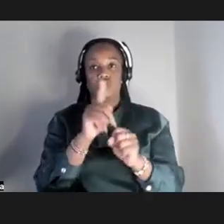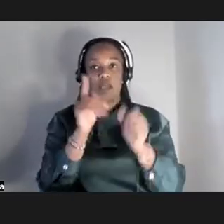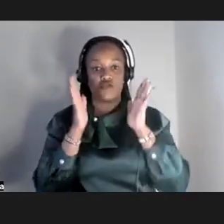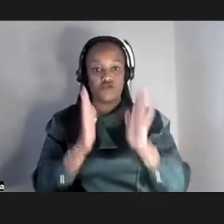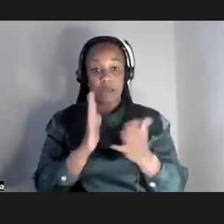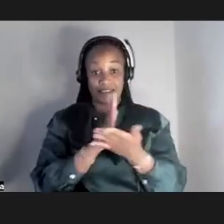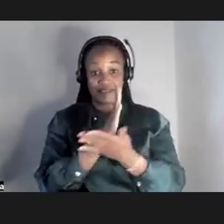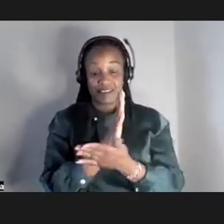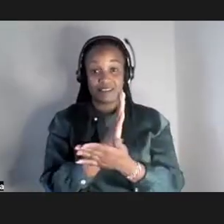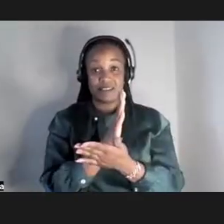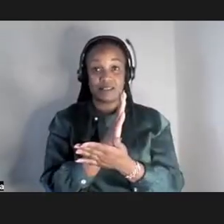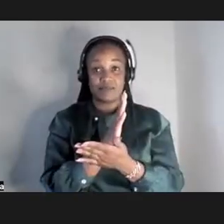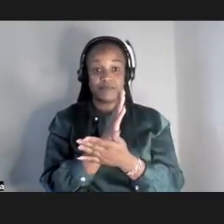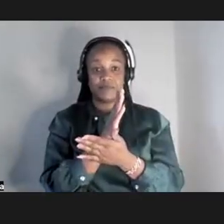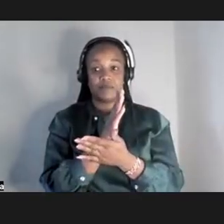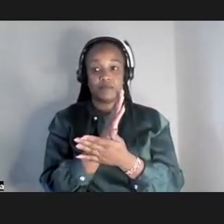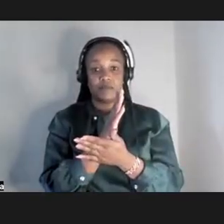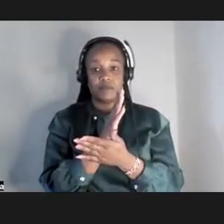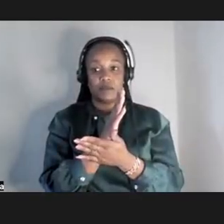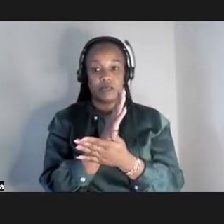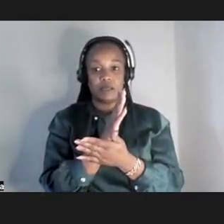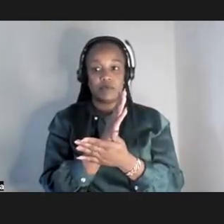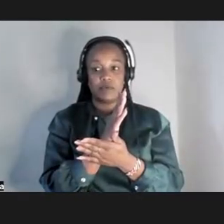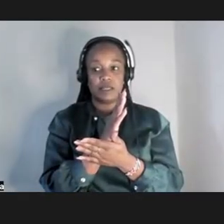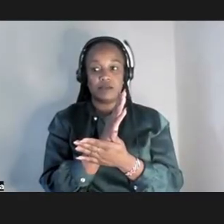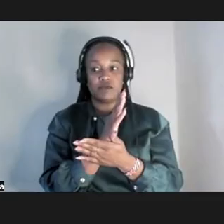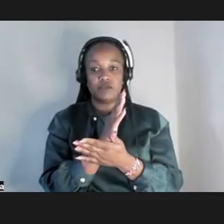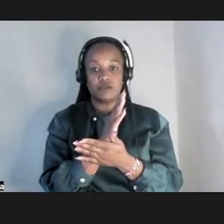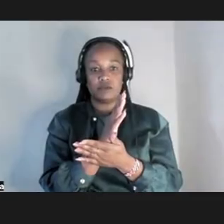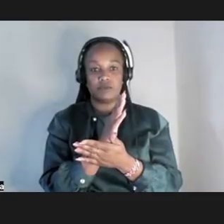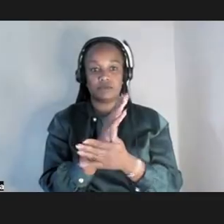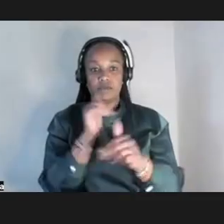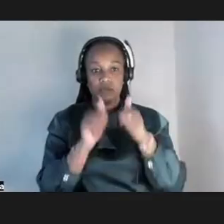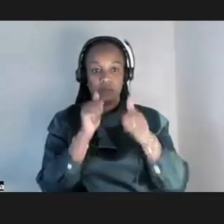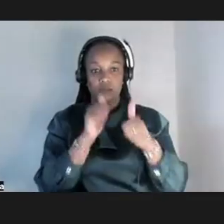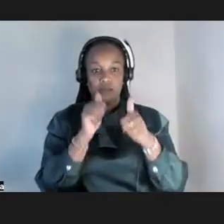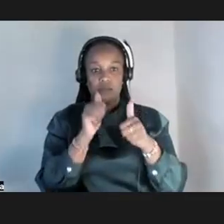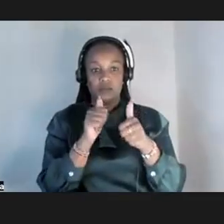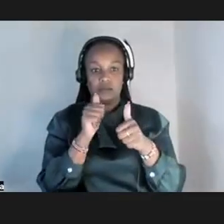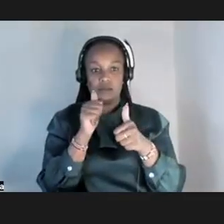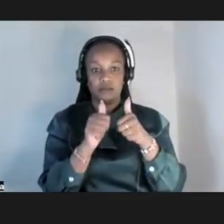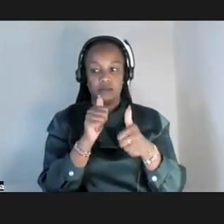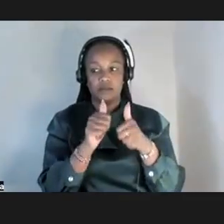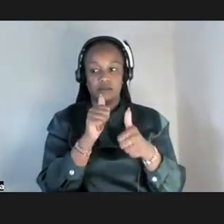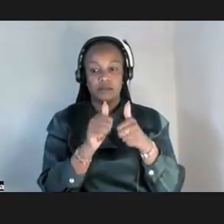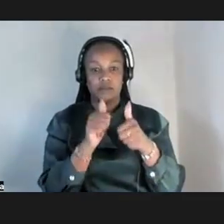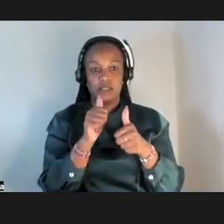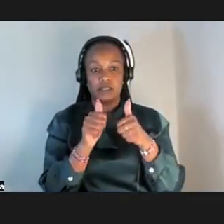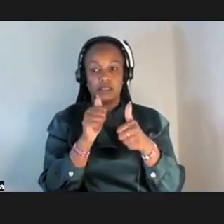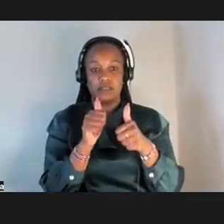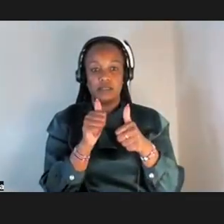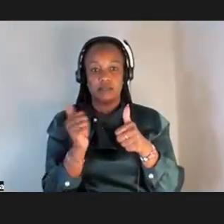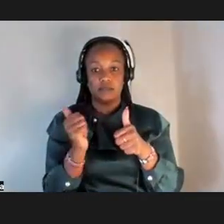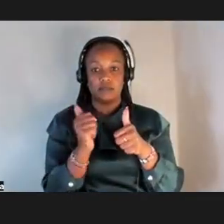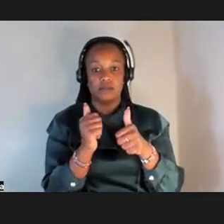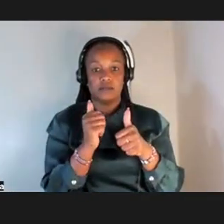how this violates the rights and well-being of girls and women in so many ways is really critical in these discussions too. So that